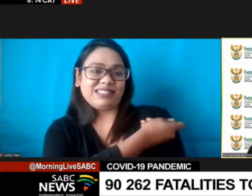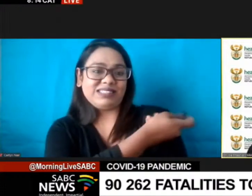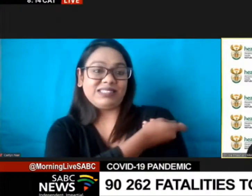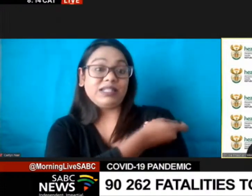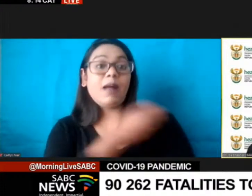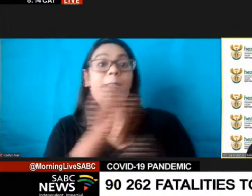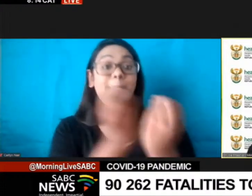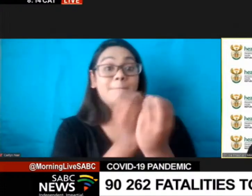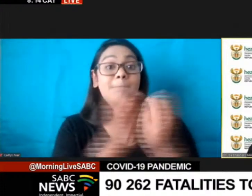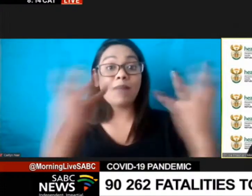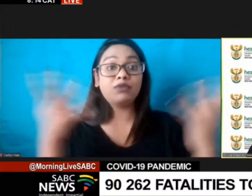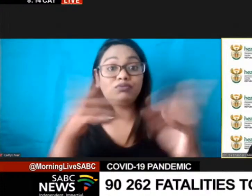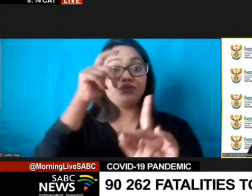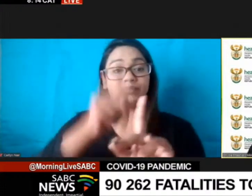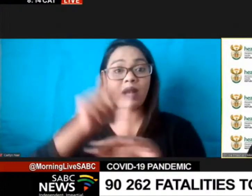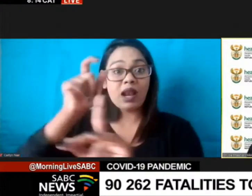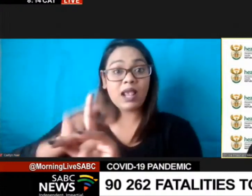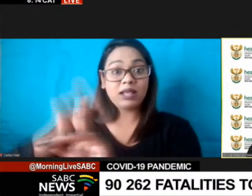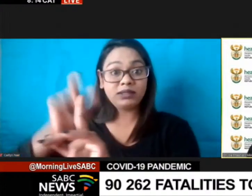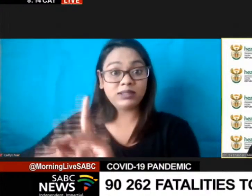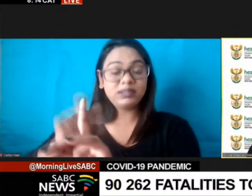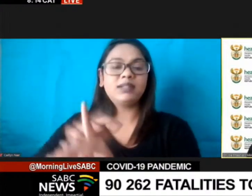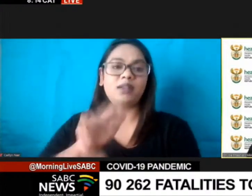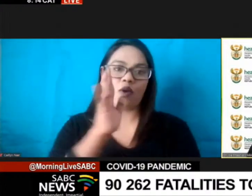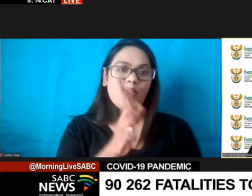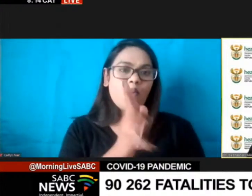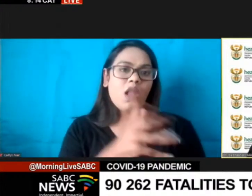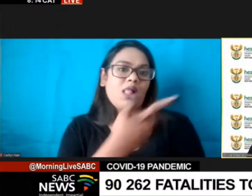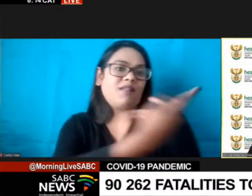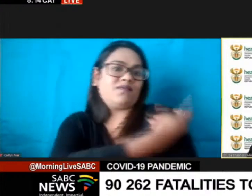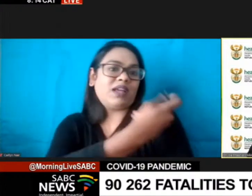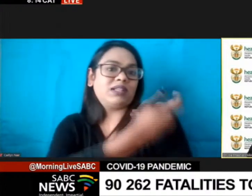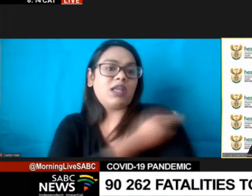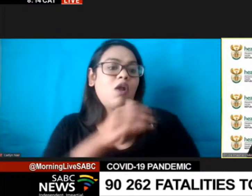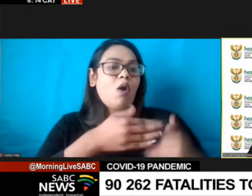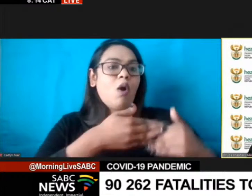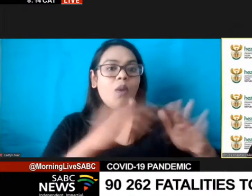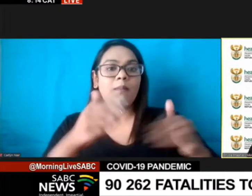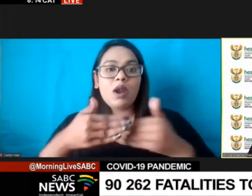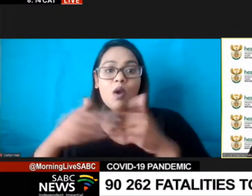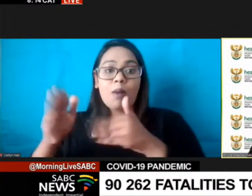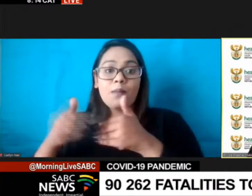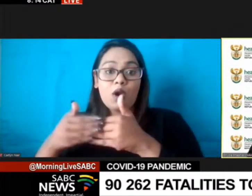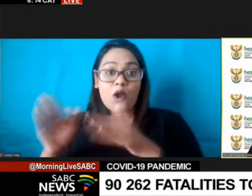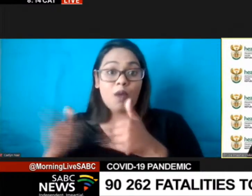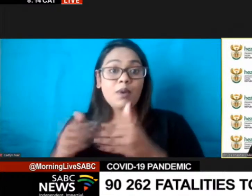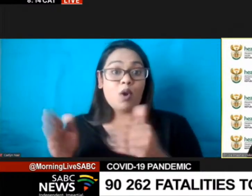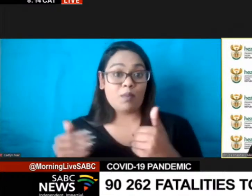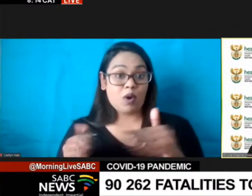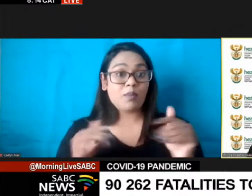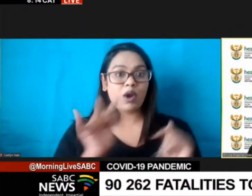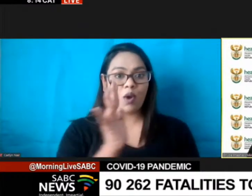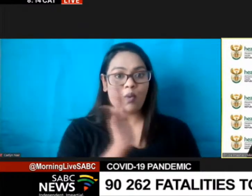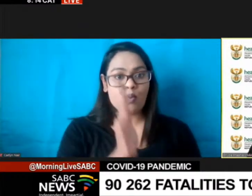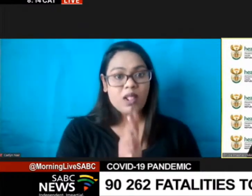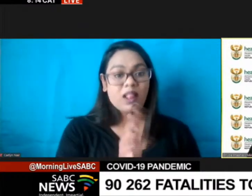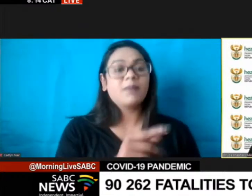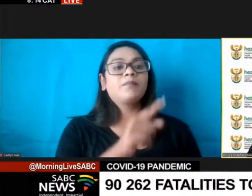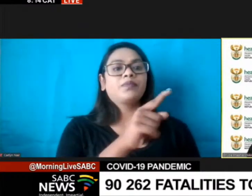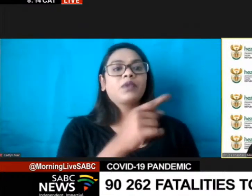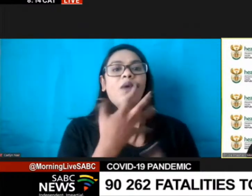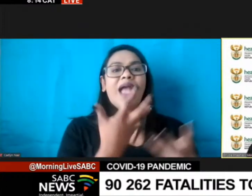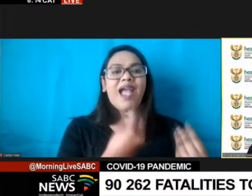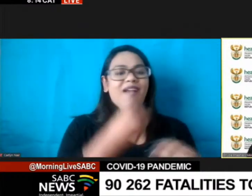open in all provinces, and provinces also assured us that they will provide some pop-up sites